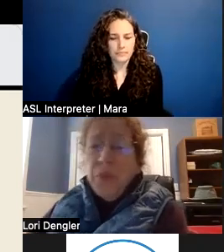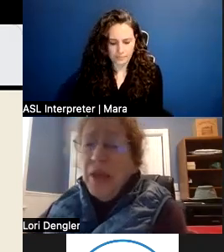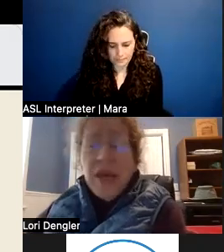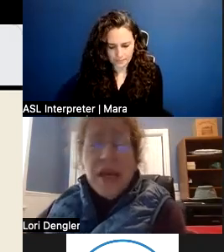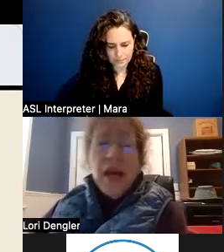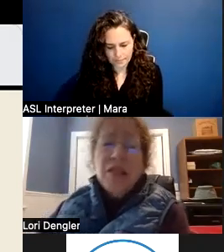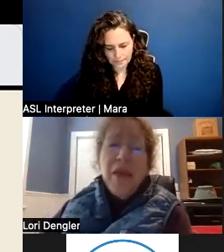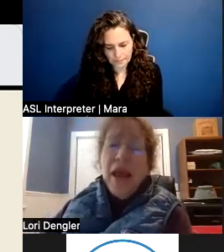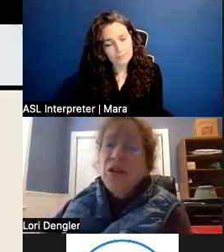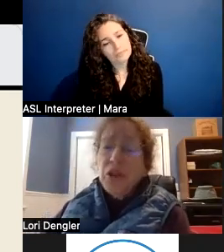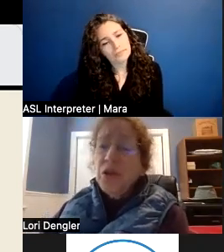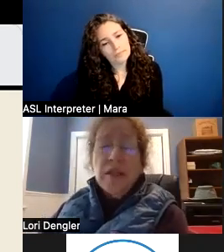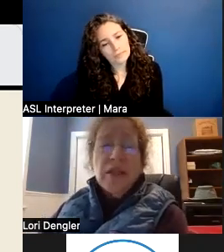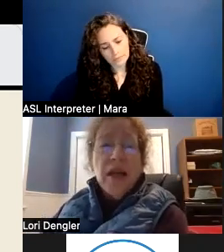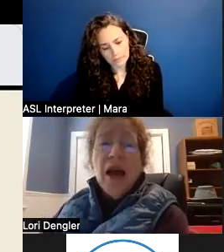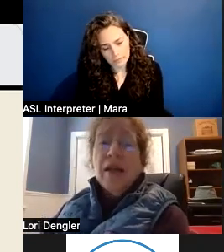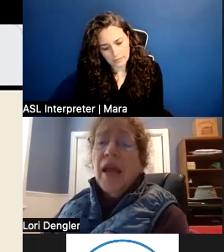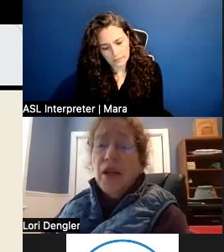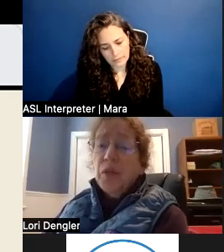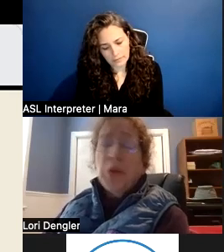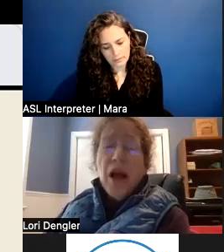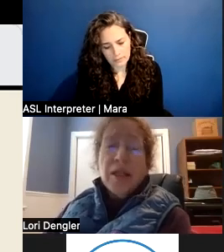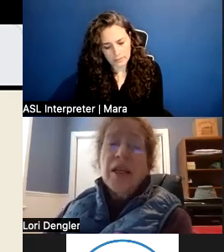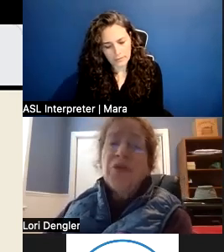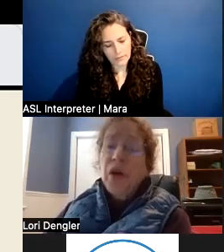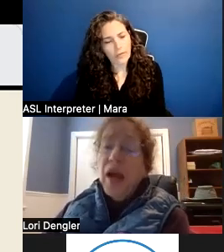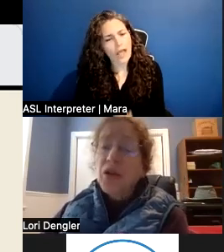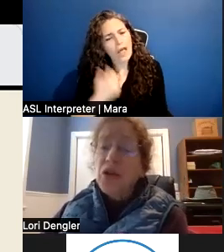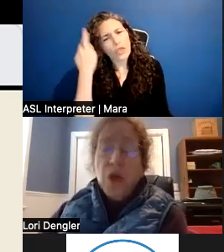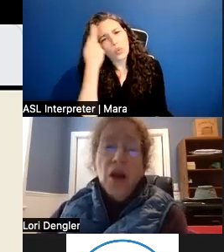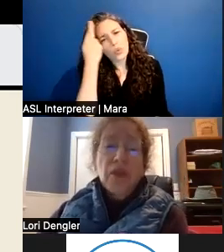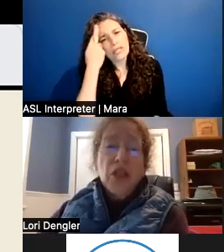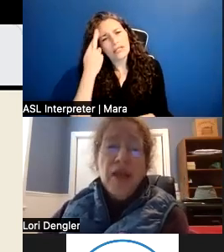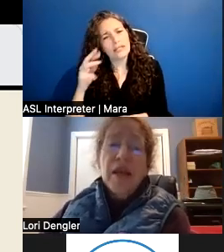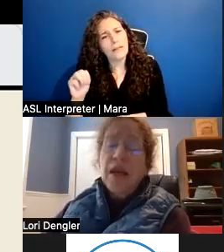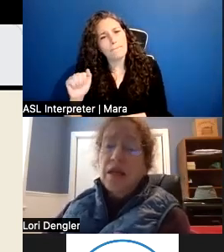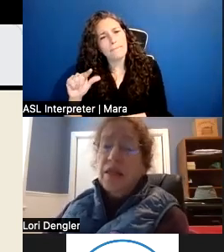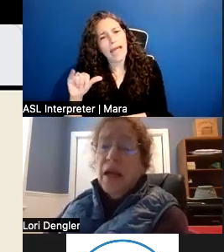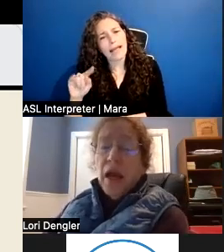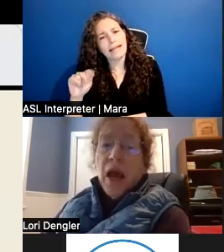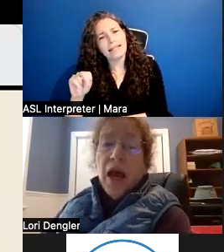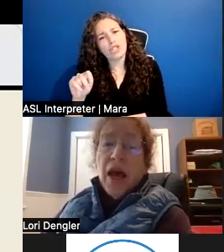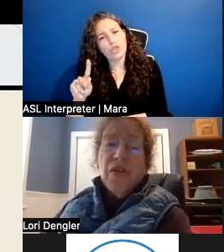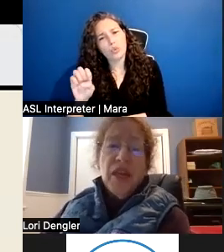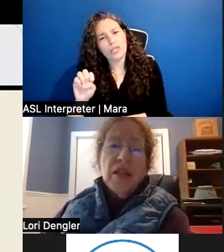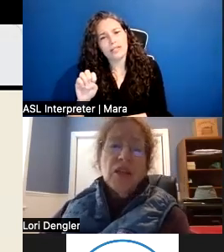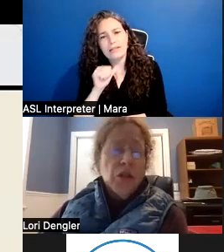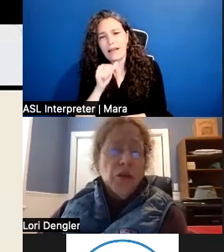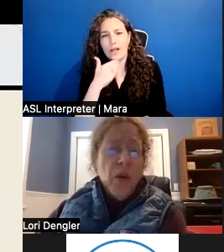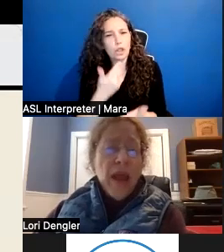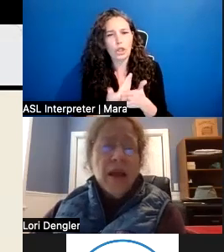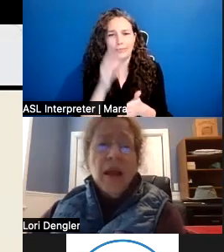that's simply because magnitude is not a good proxy for how strong the shaking is.